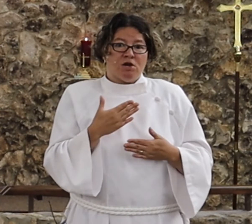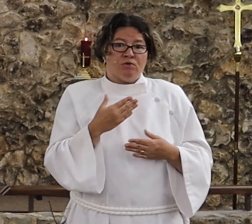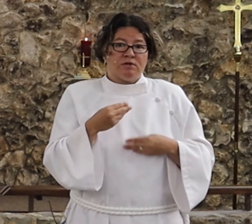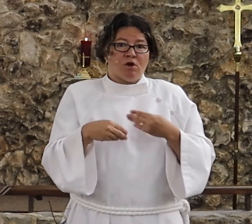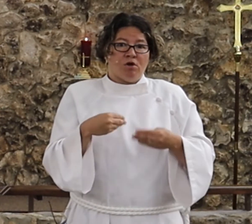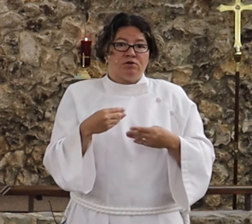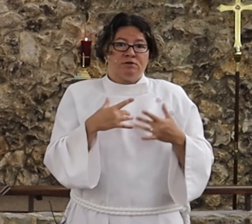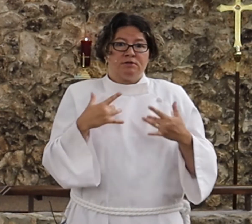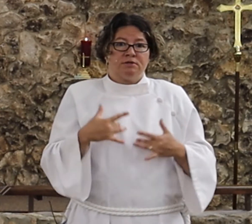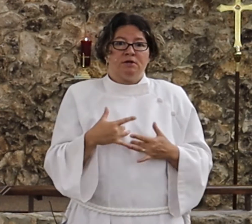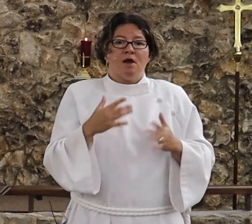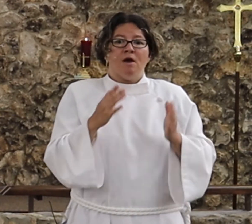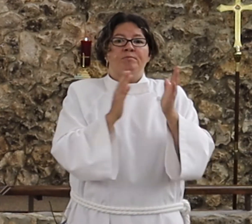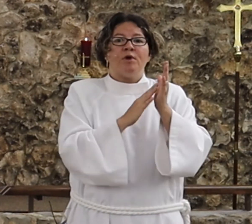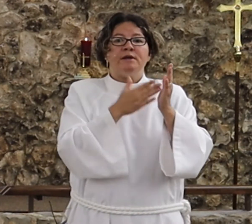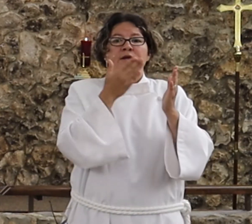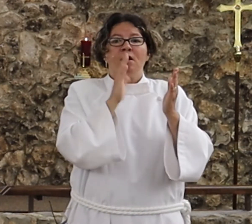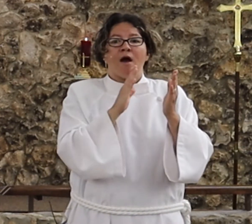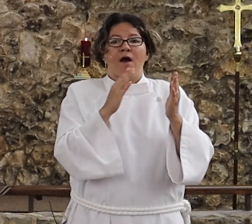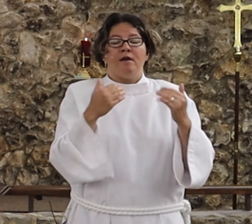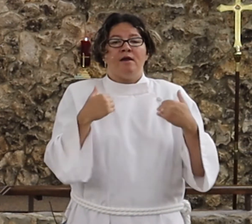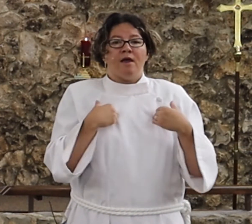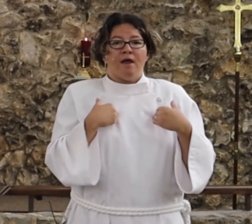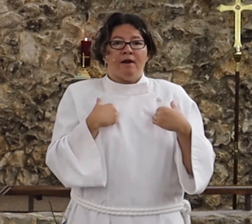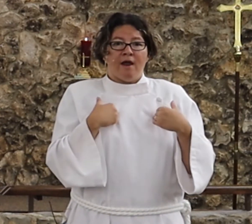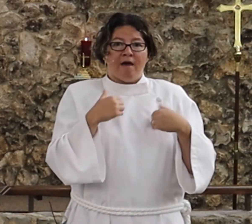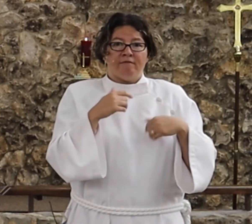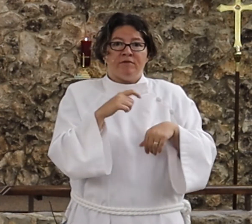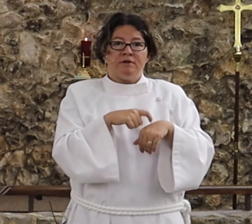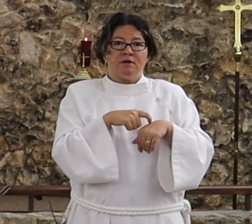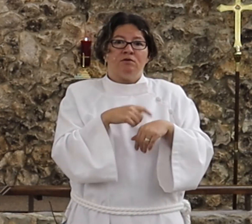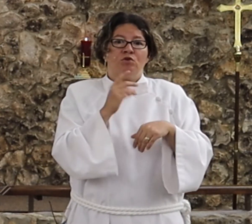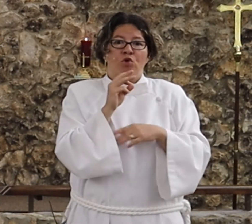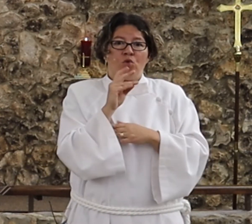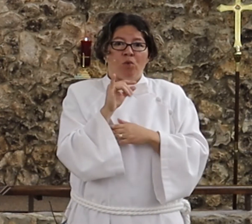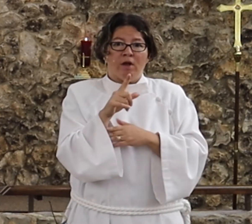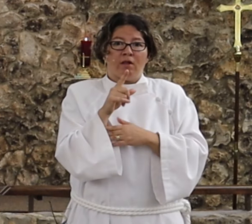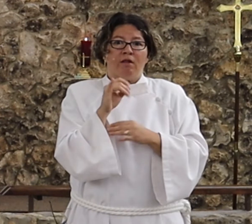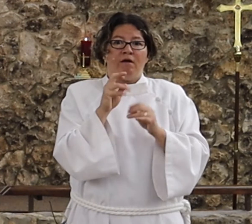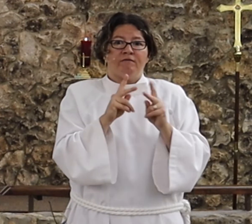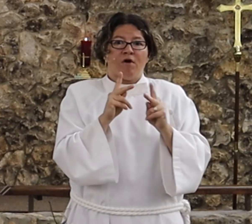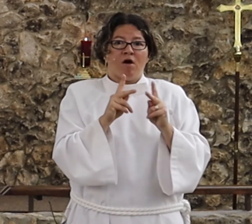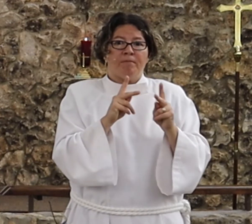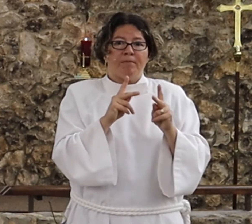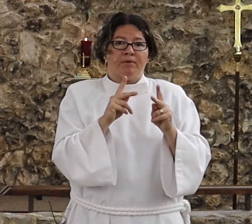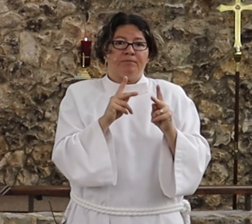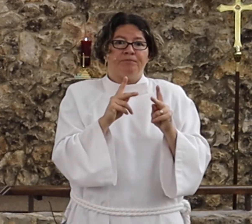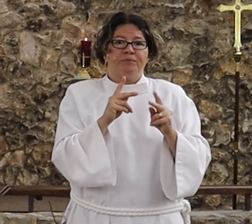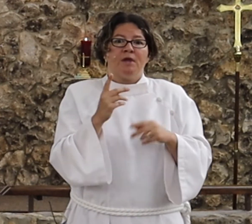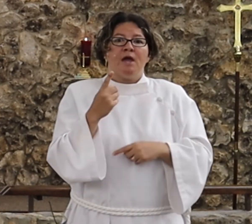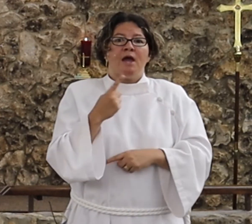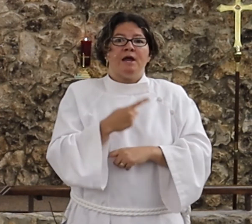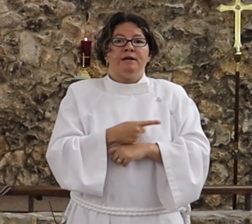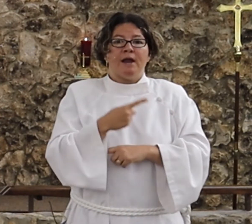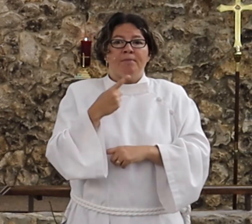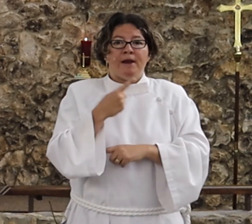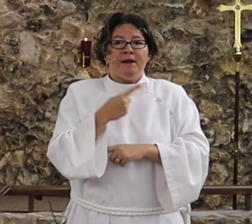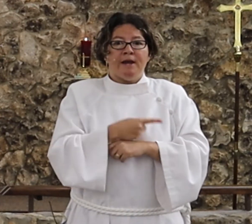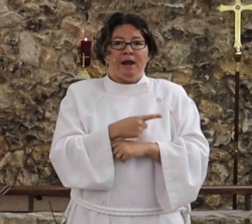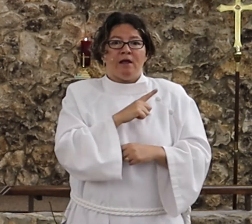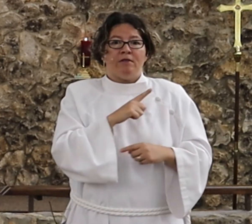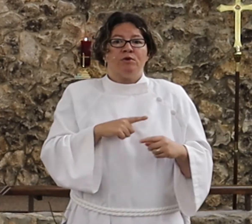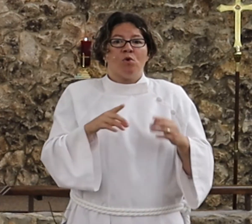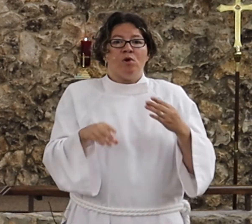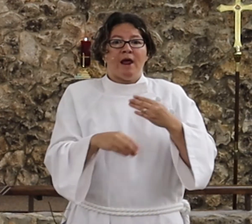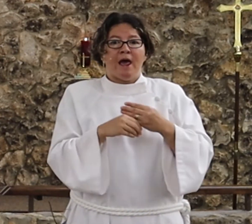and generous heart, praising God and having the goodwill of all people. And day by